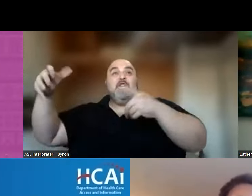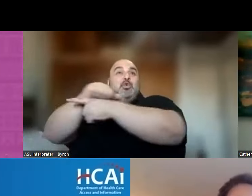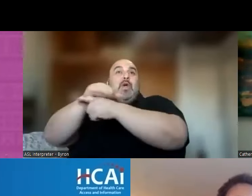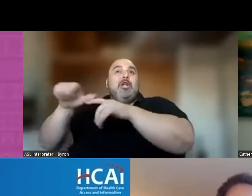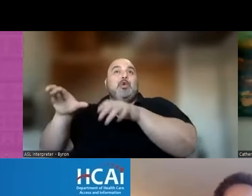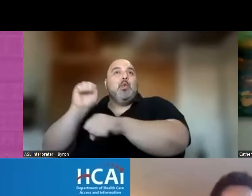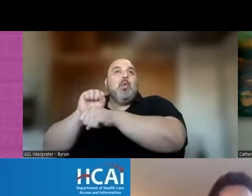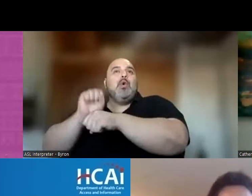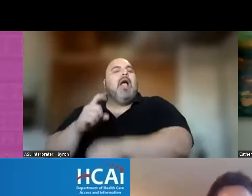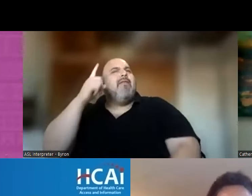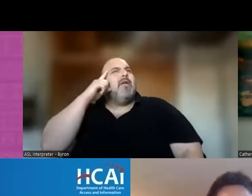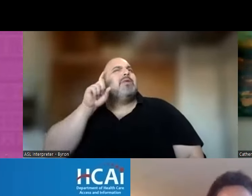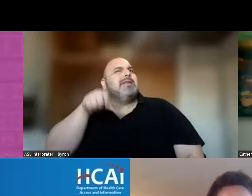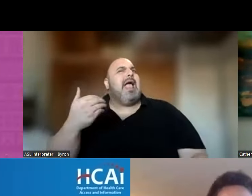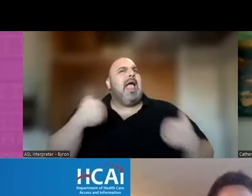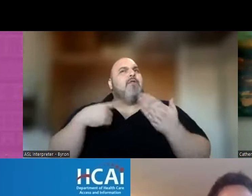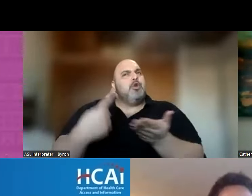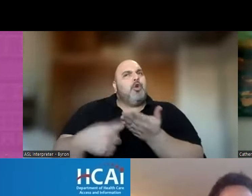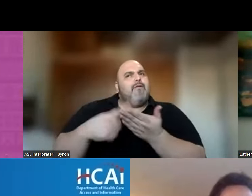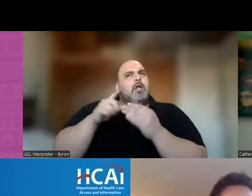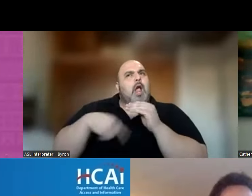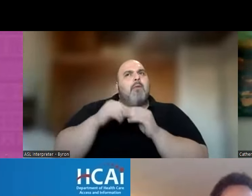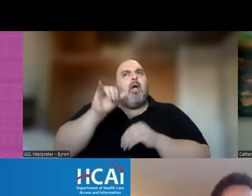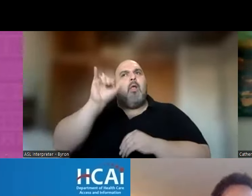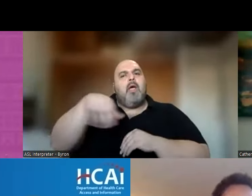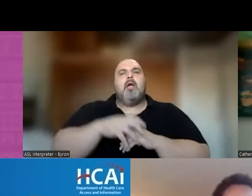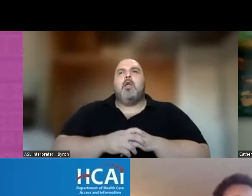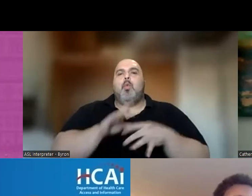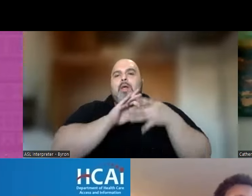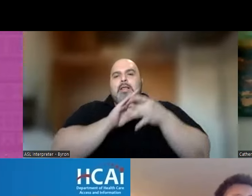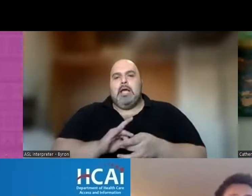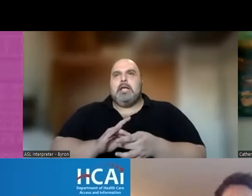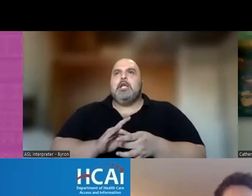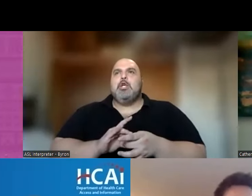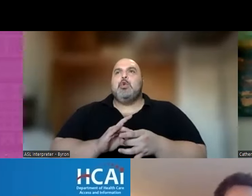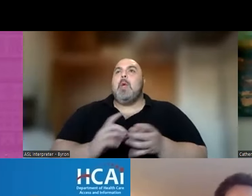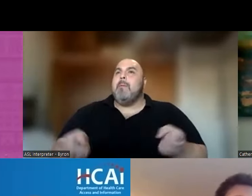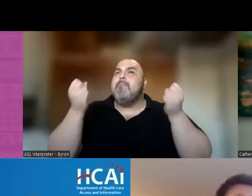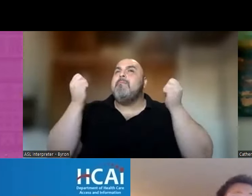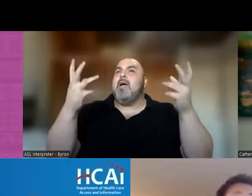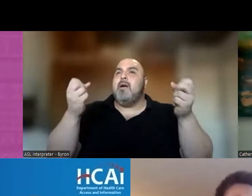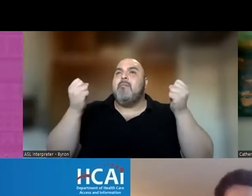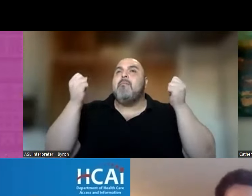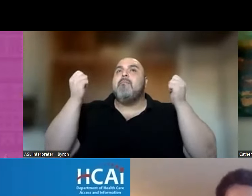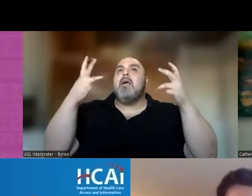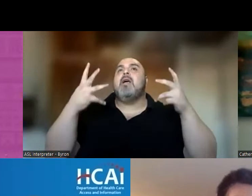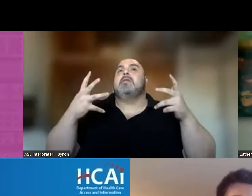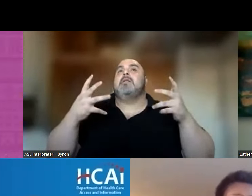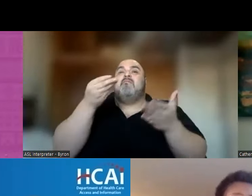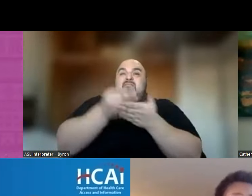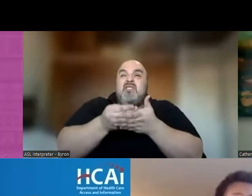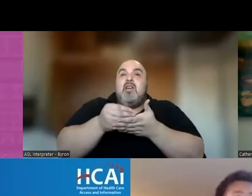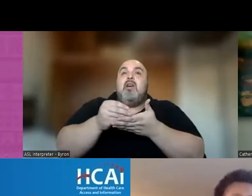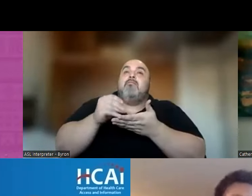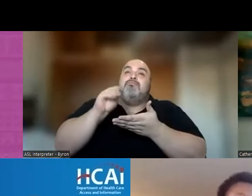really, really need to have a conversation about that in regards to the millions and millions of money going